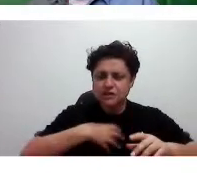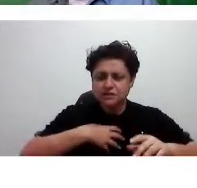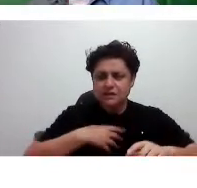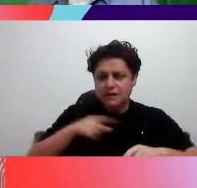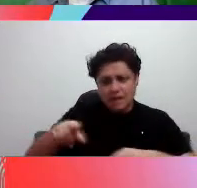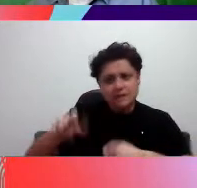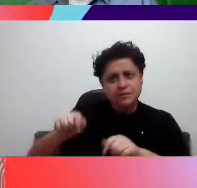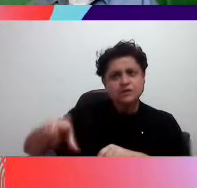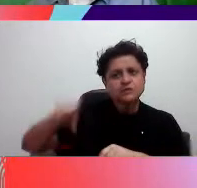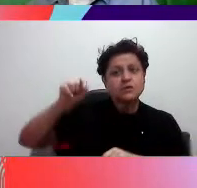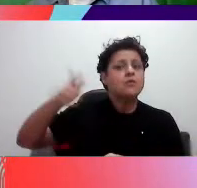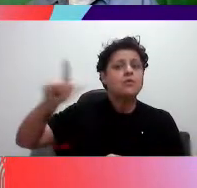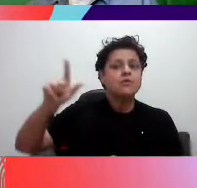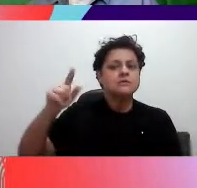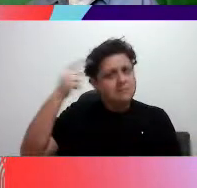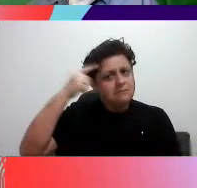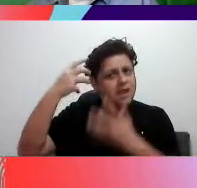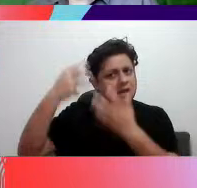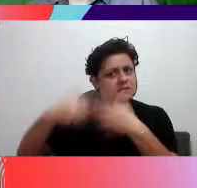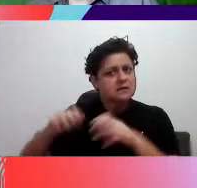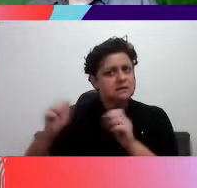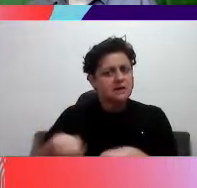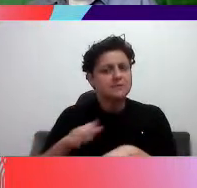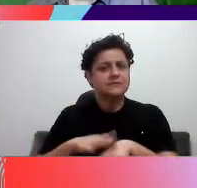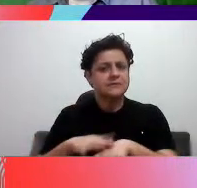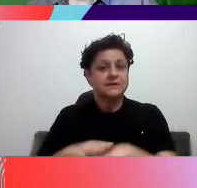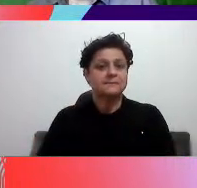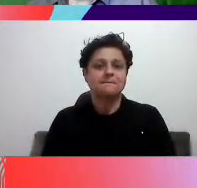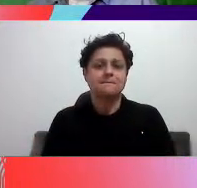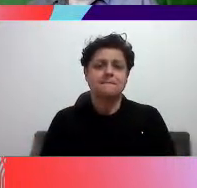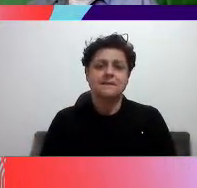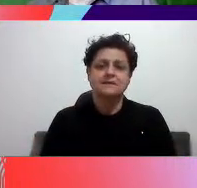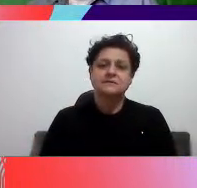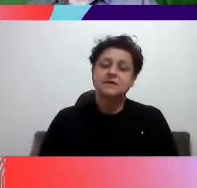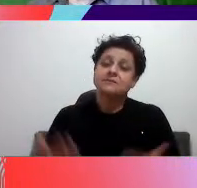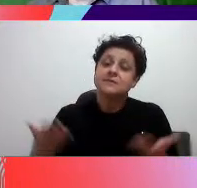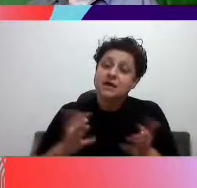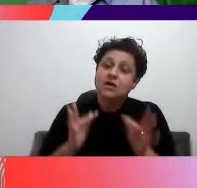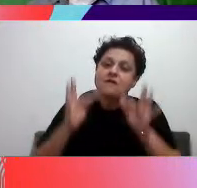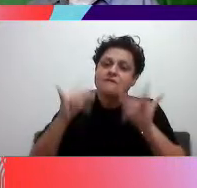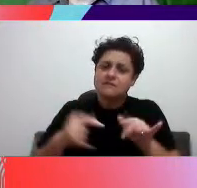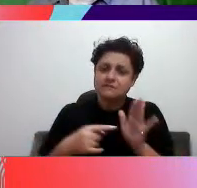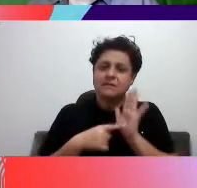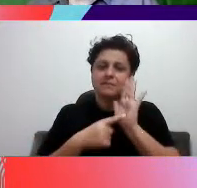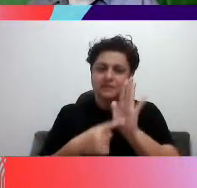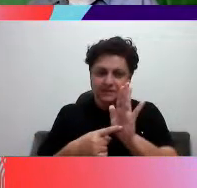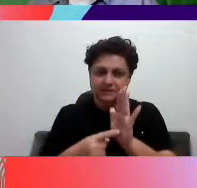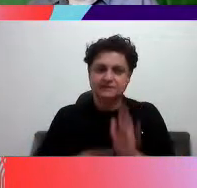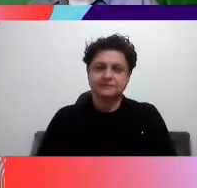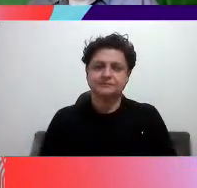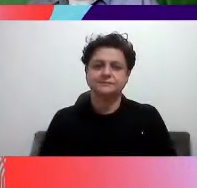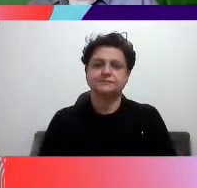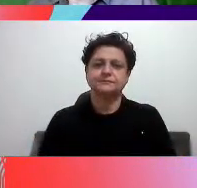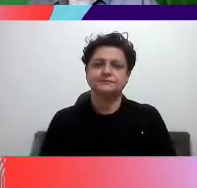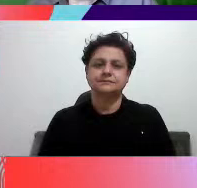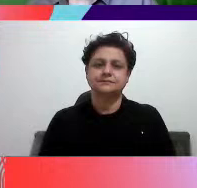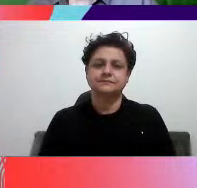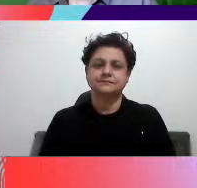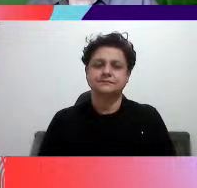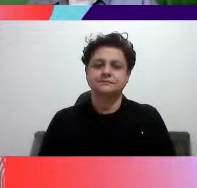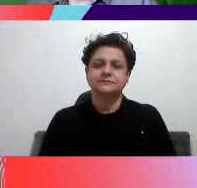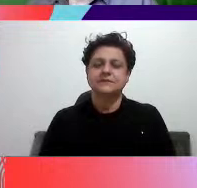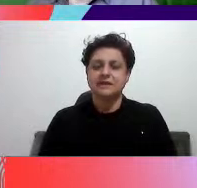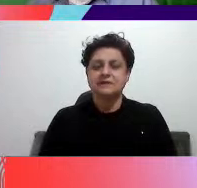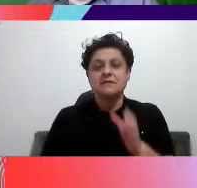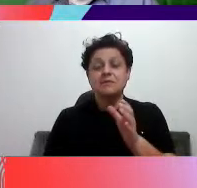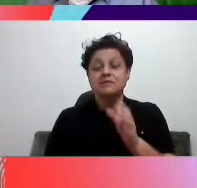brings me to the end of this presentation, Creating Inclusive Classroom Strategies for EDI and English Language